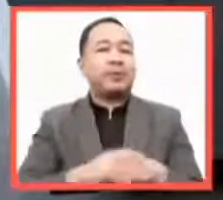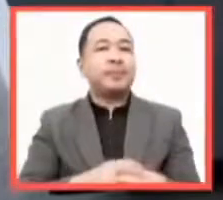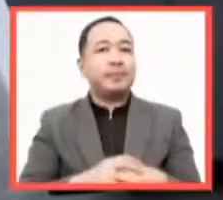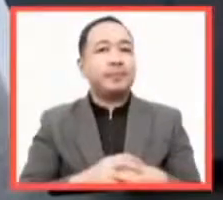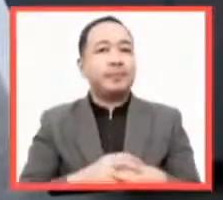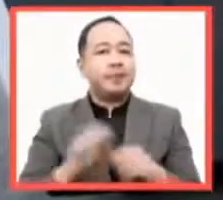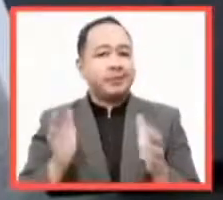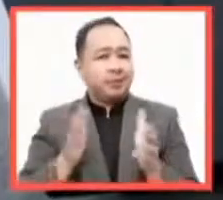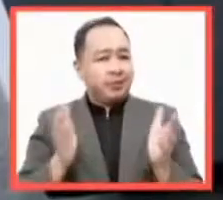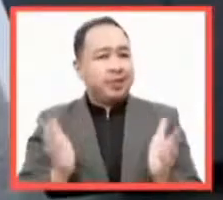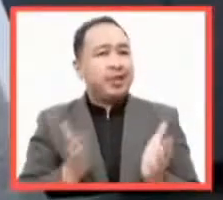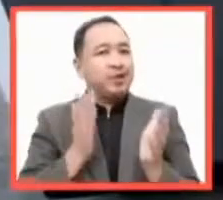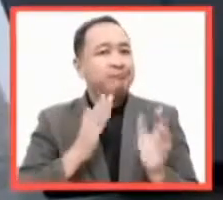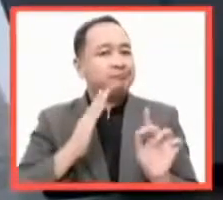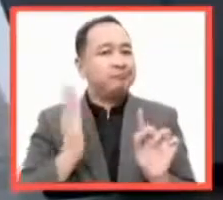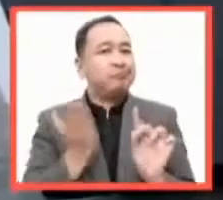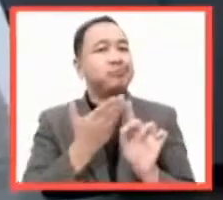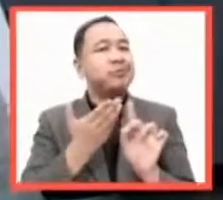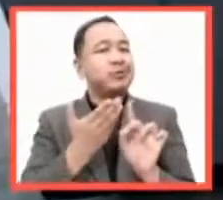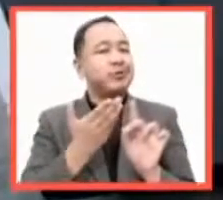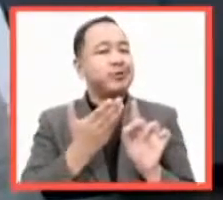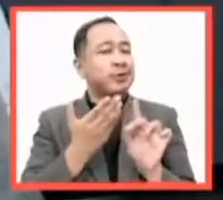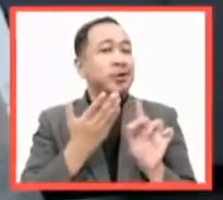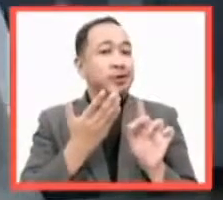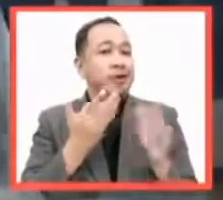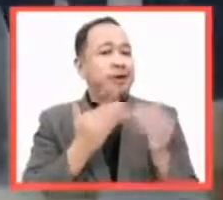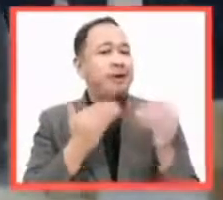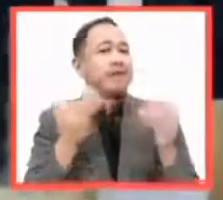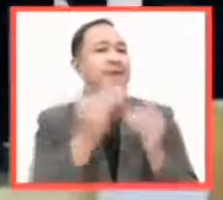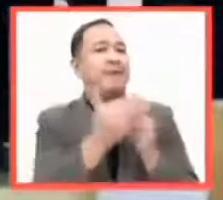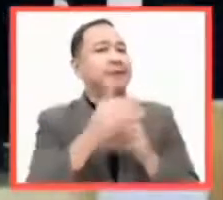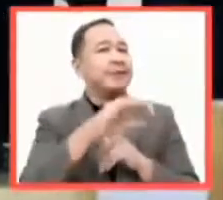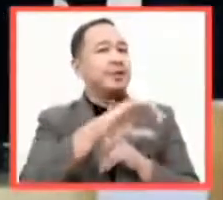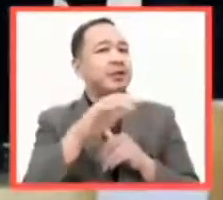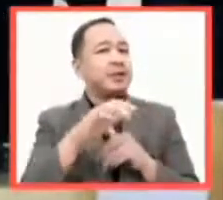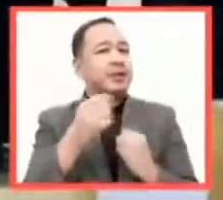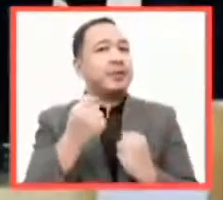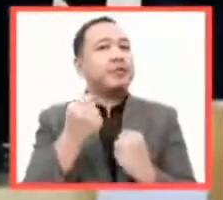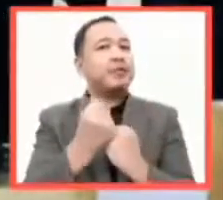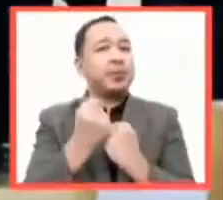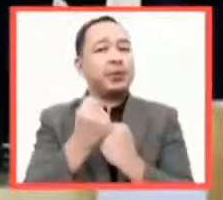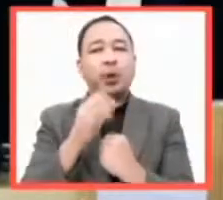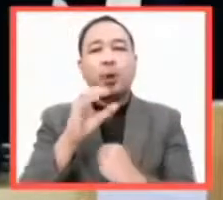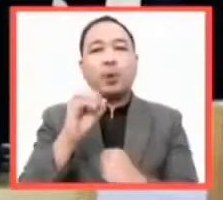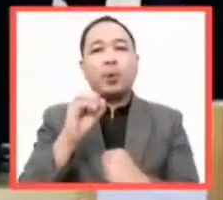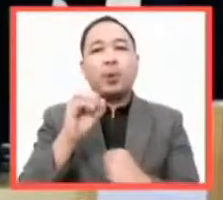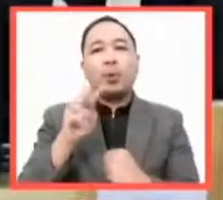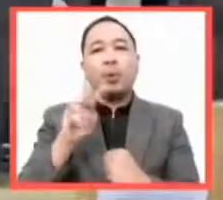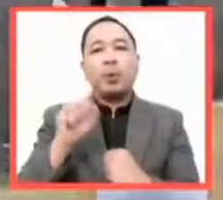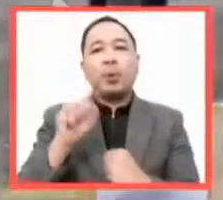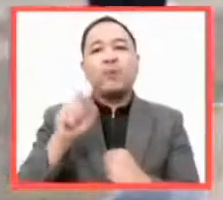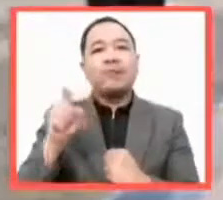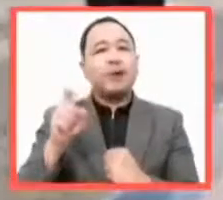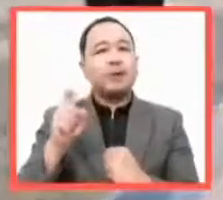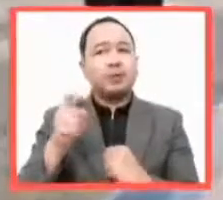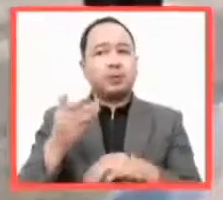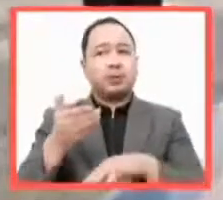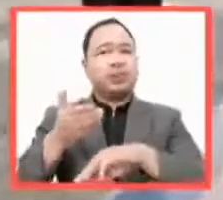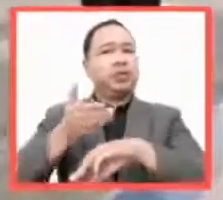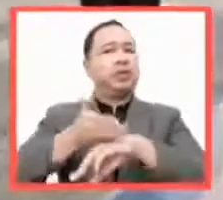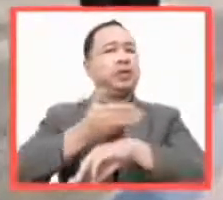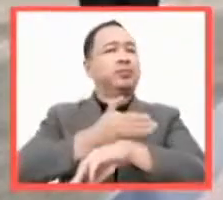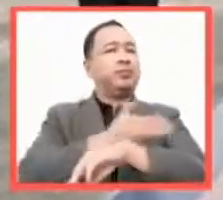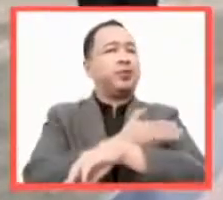We strongly urge our privileged partners to fully support the COVAX facility and further